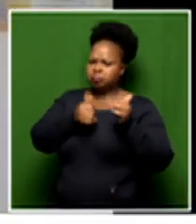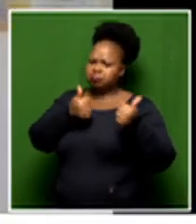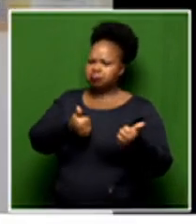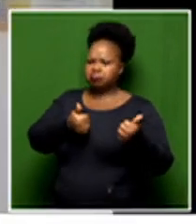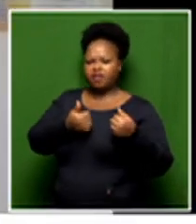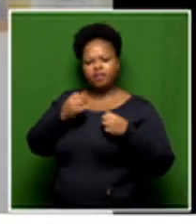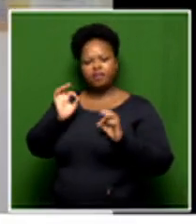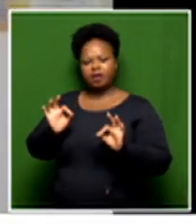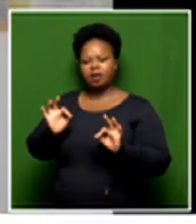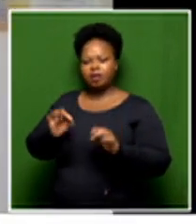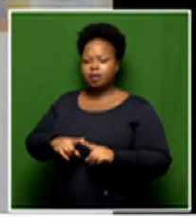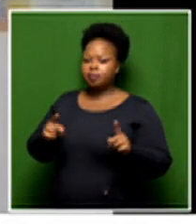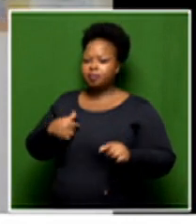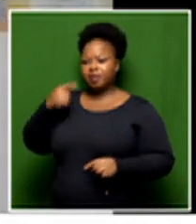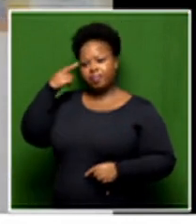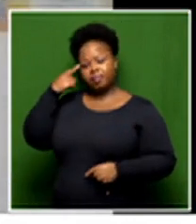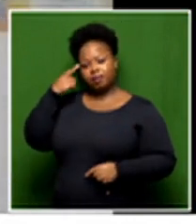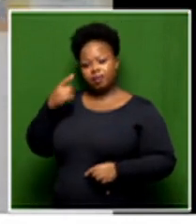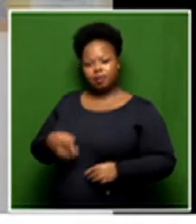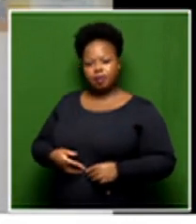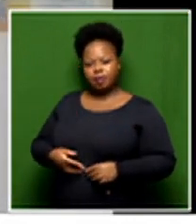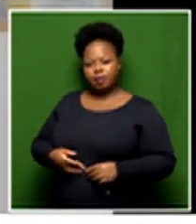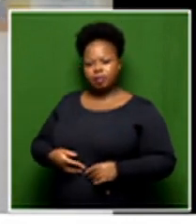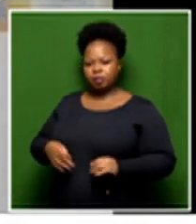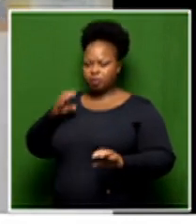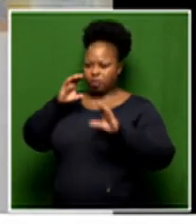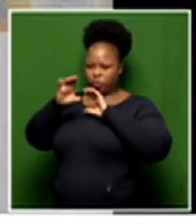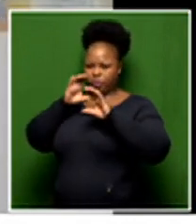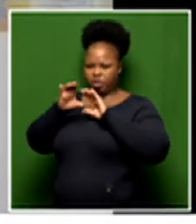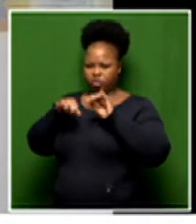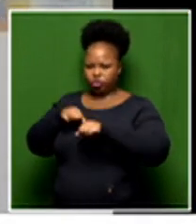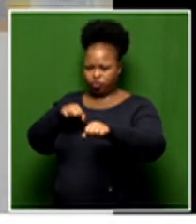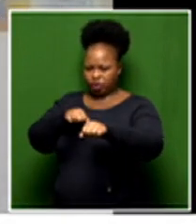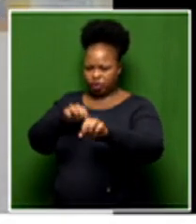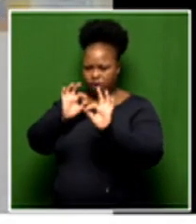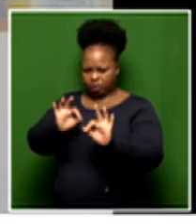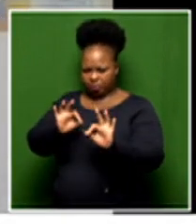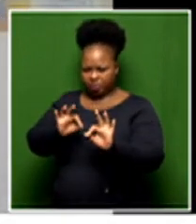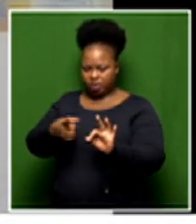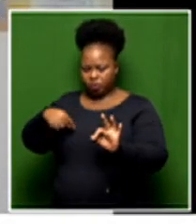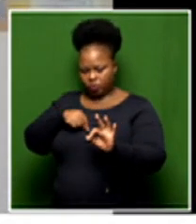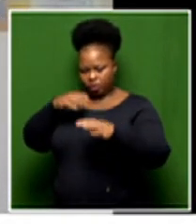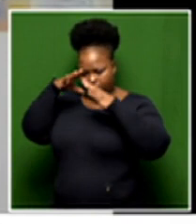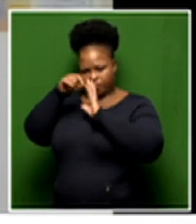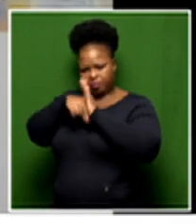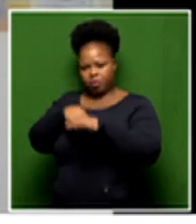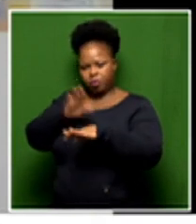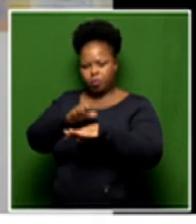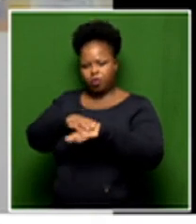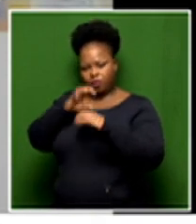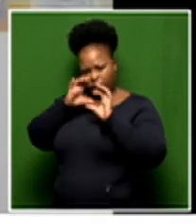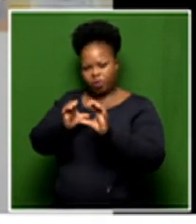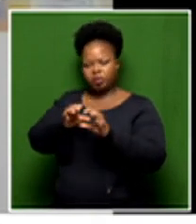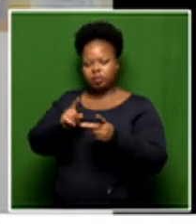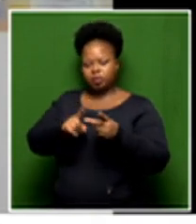be correct. I think it's the communication strategies that we need to intensify and focus on,